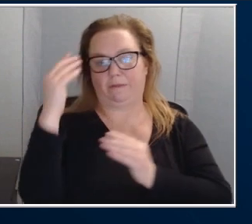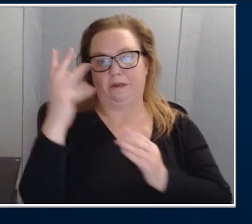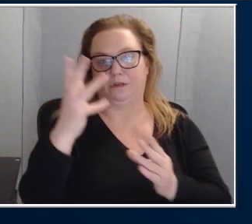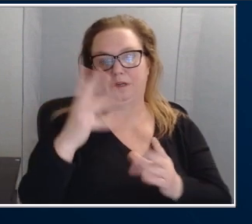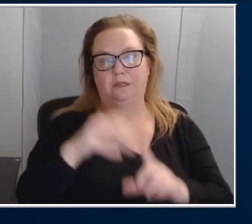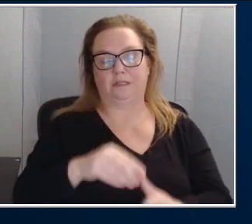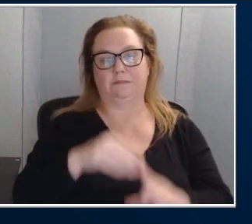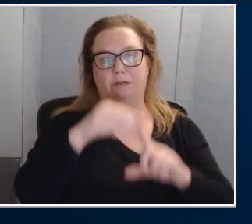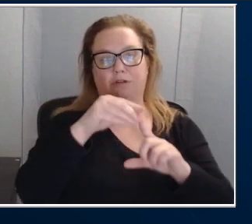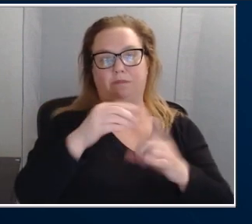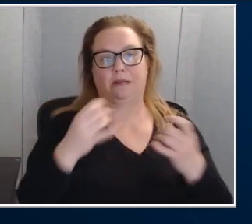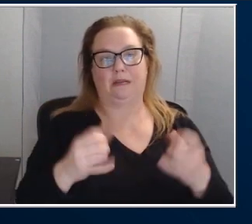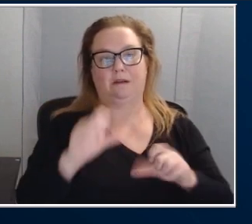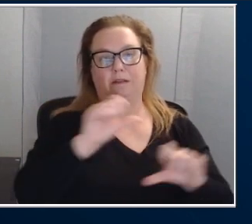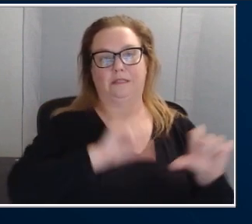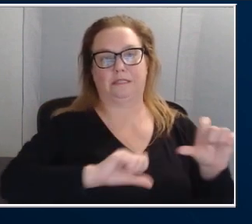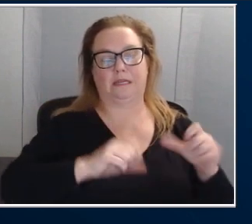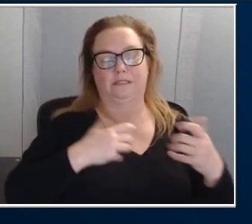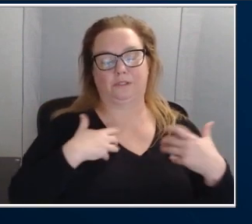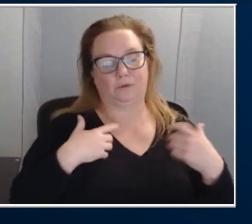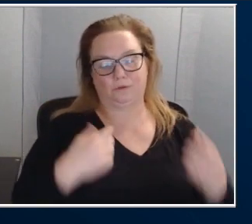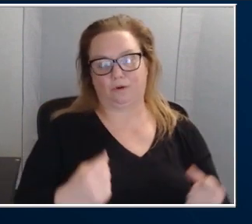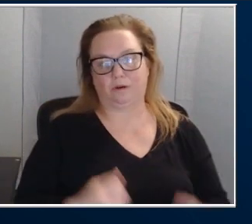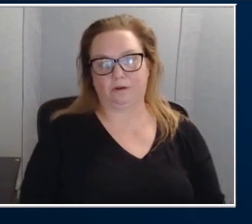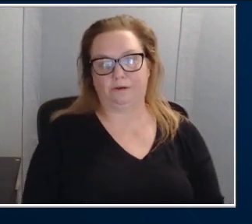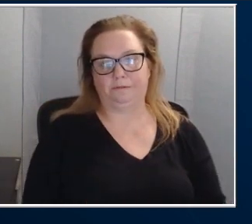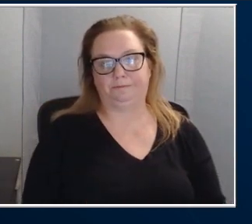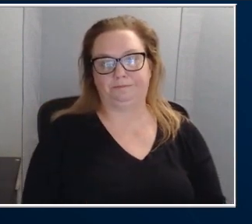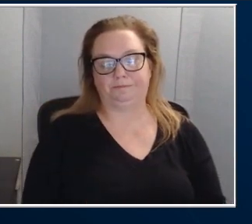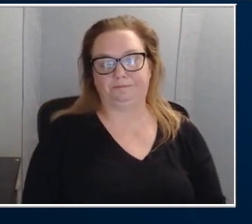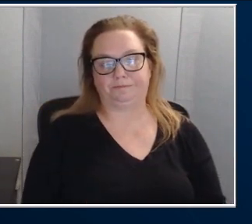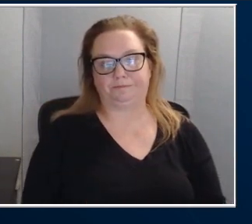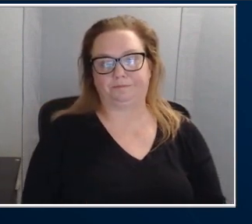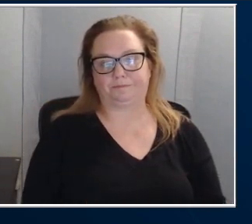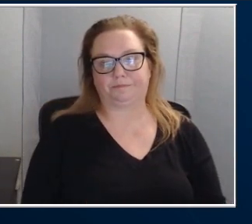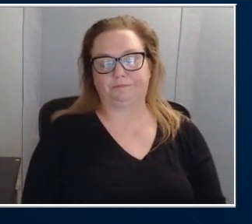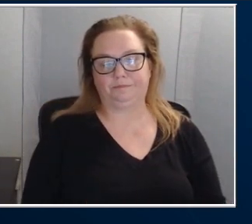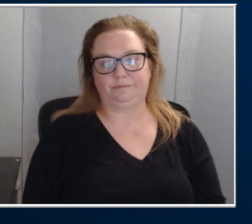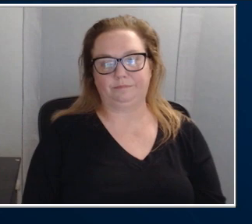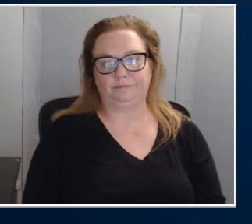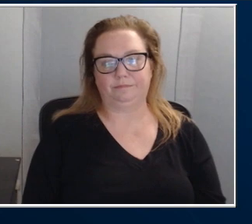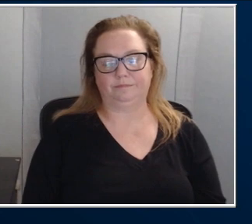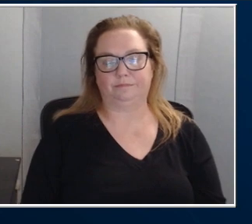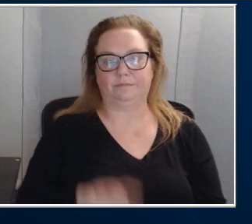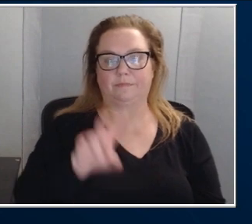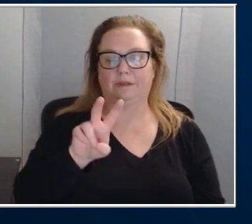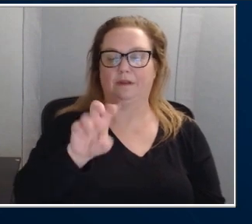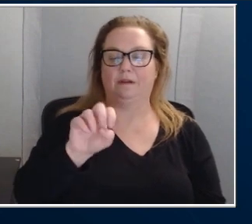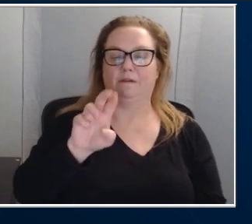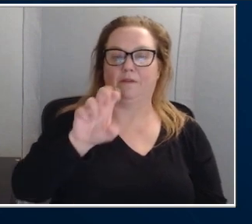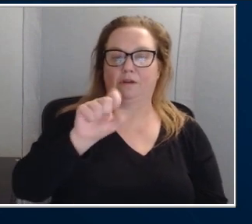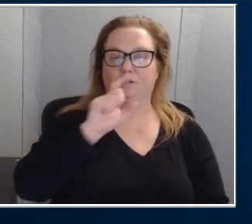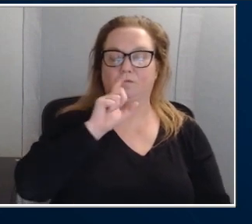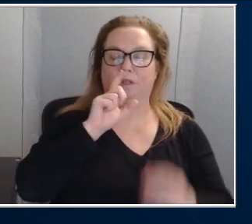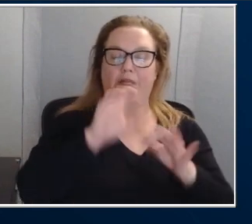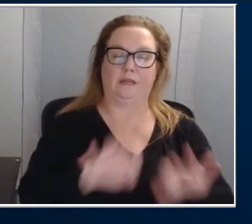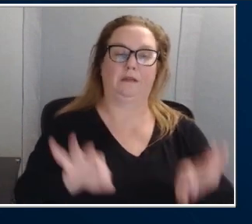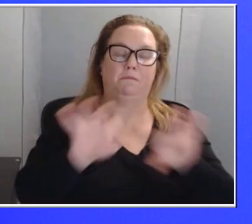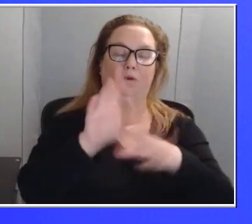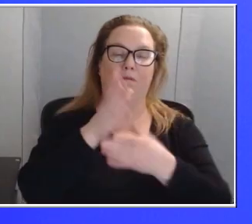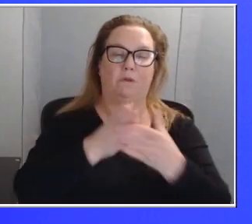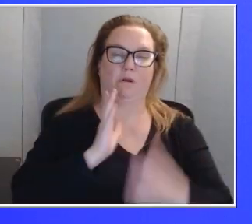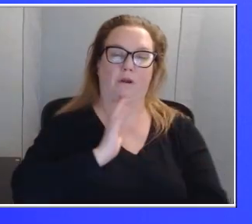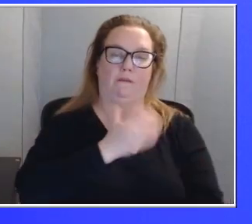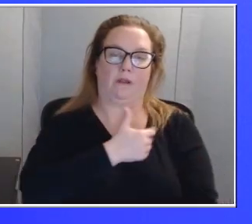by now when the science is so strong. So VAERS is a really important part of our